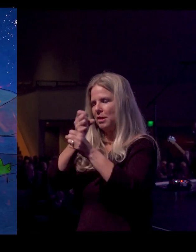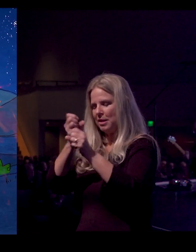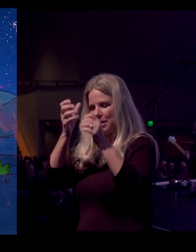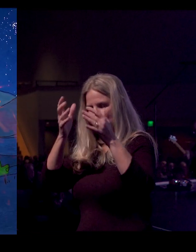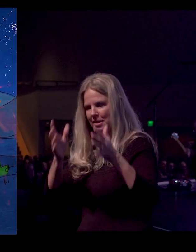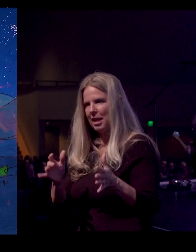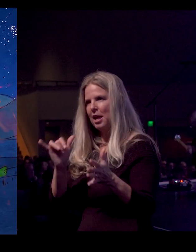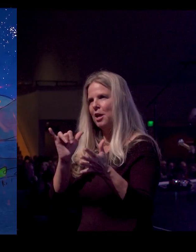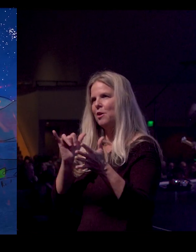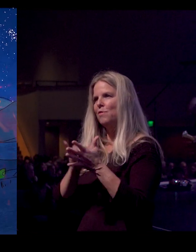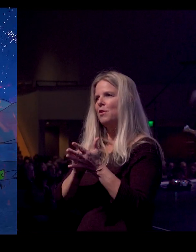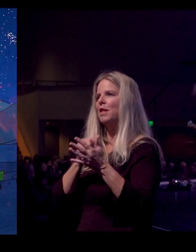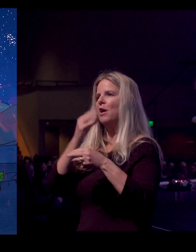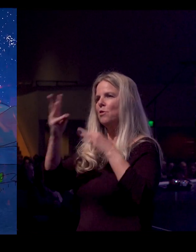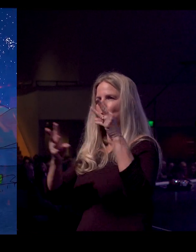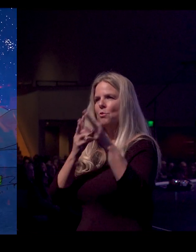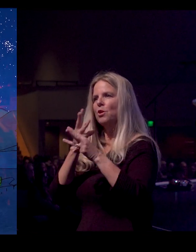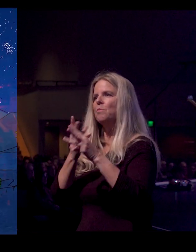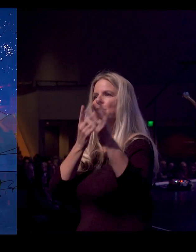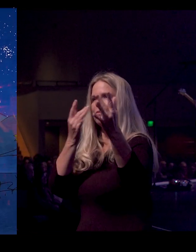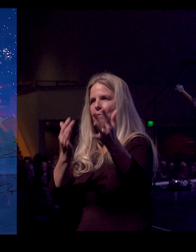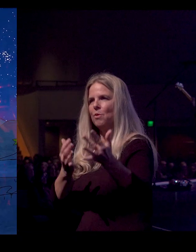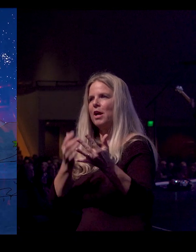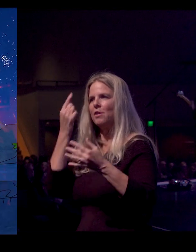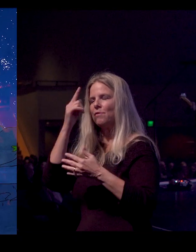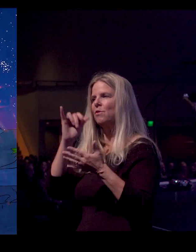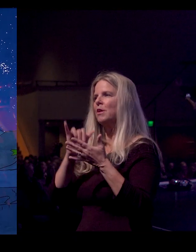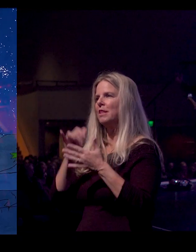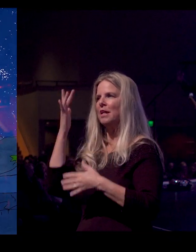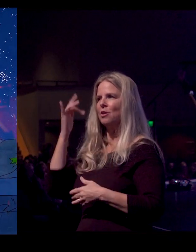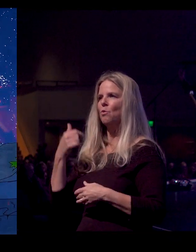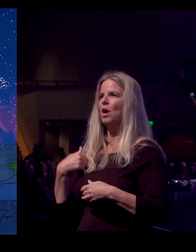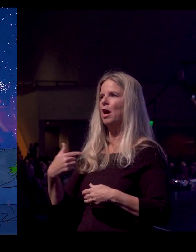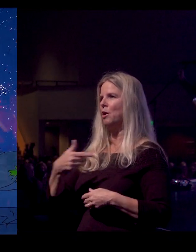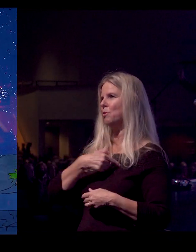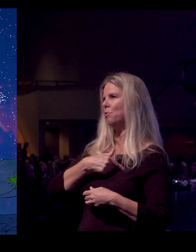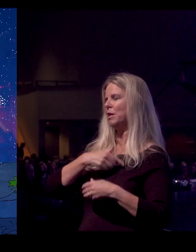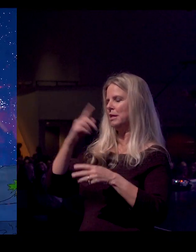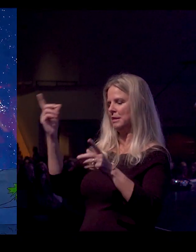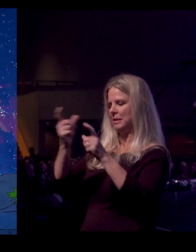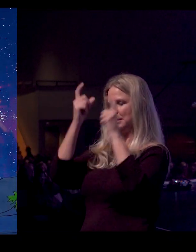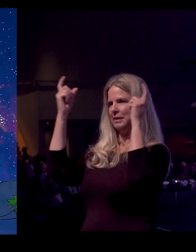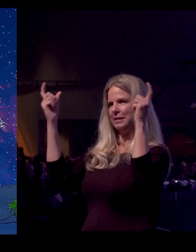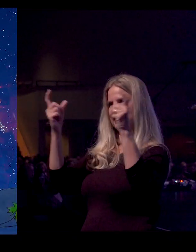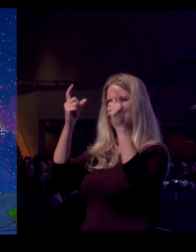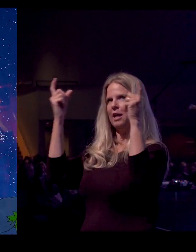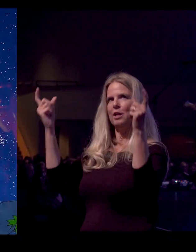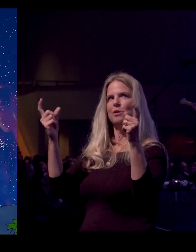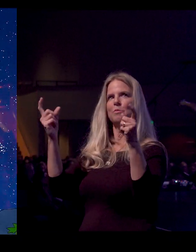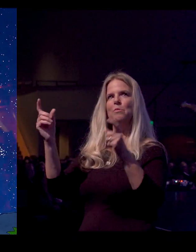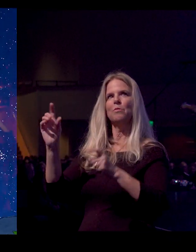joy and hope that came into the world with the birth of Jesus.